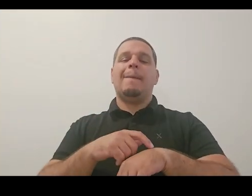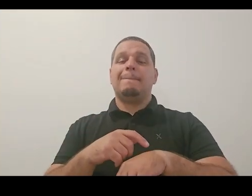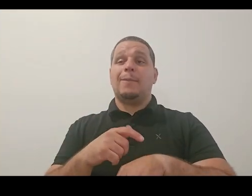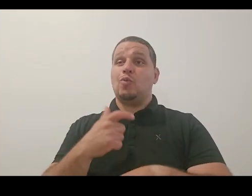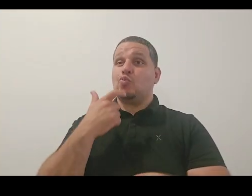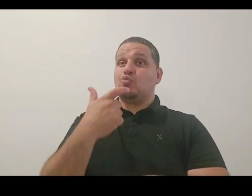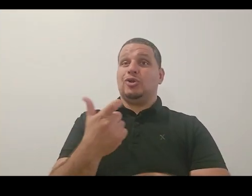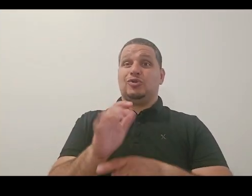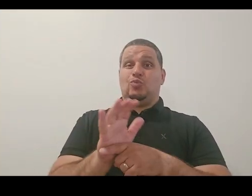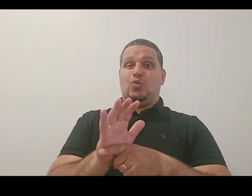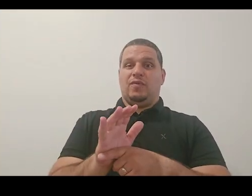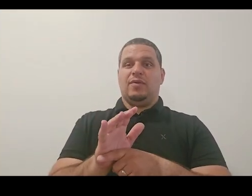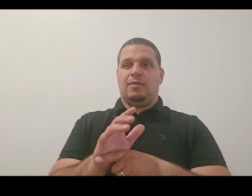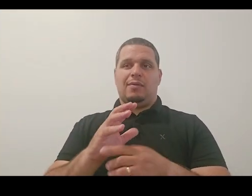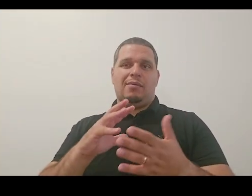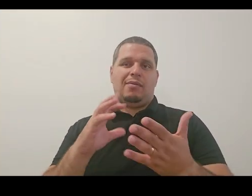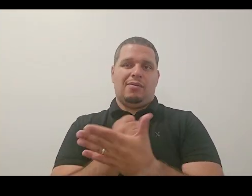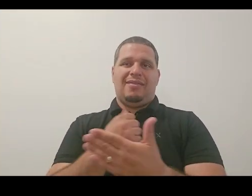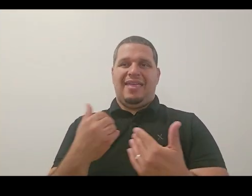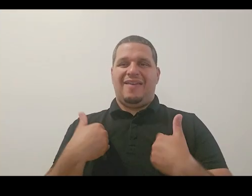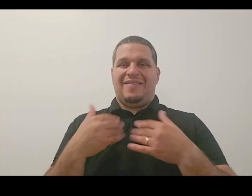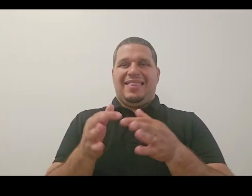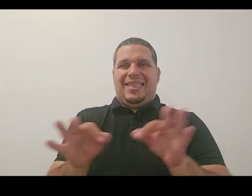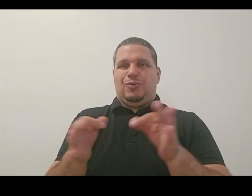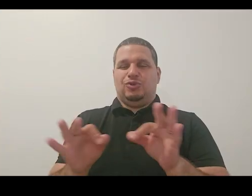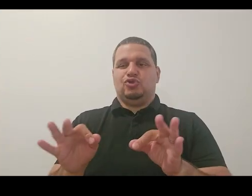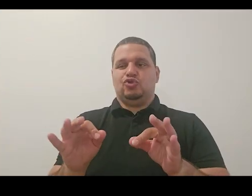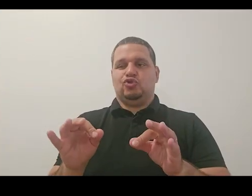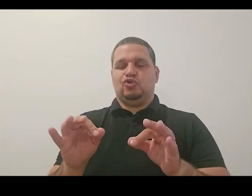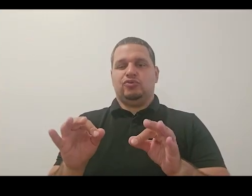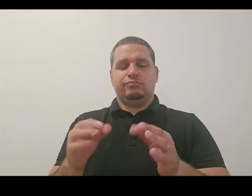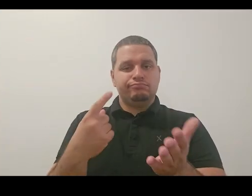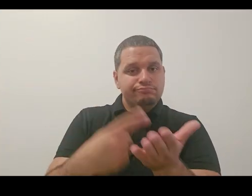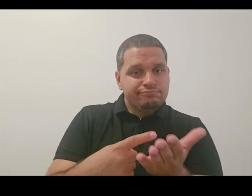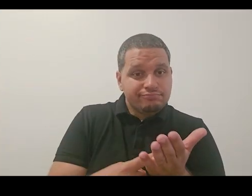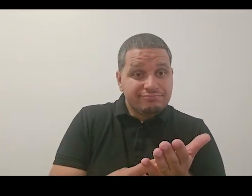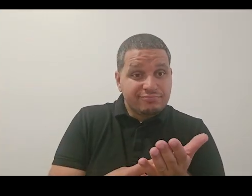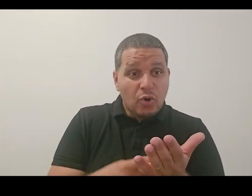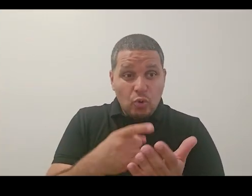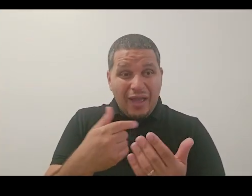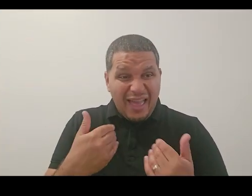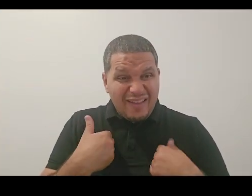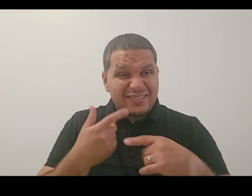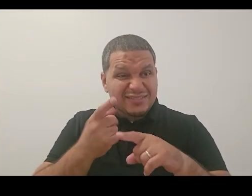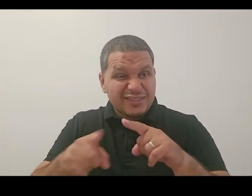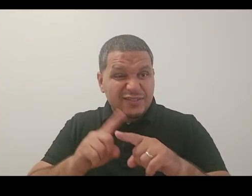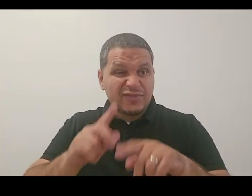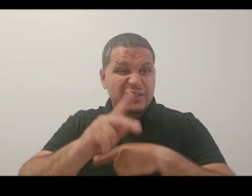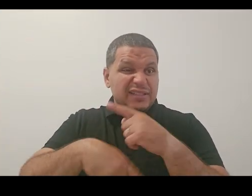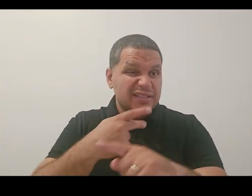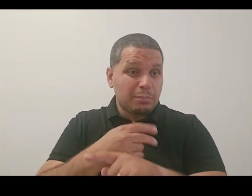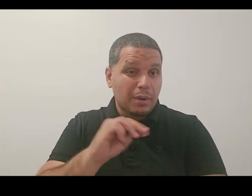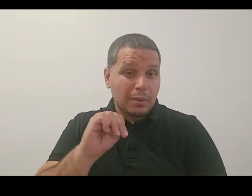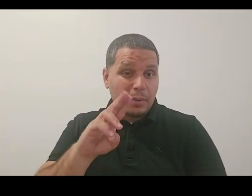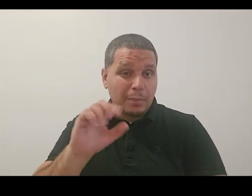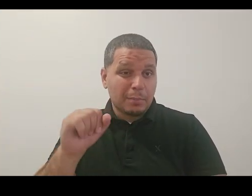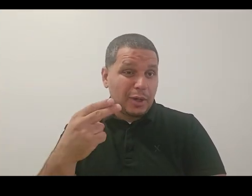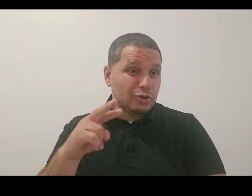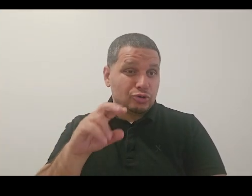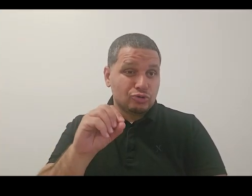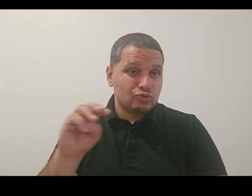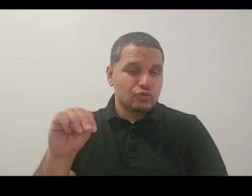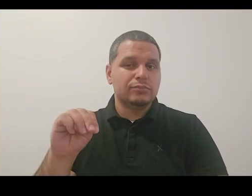great time that through watching a movie, through now you have that language to then talk about how you have all of these different types